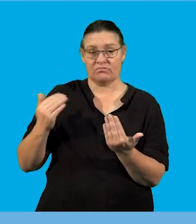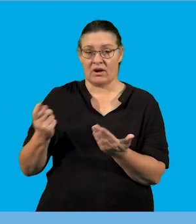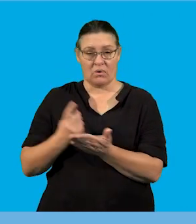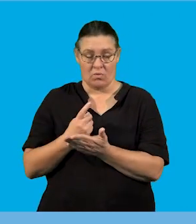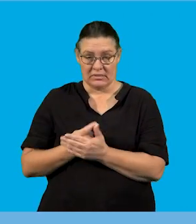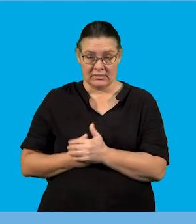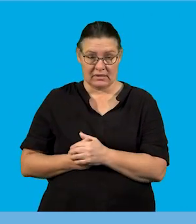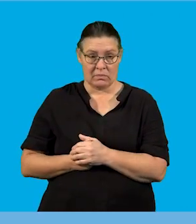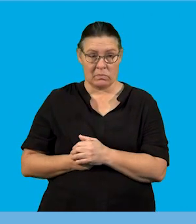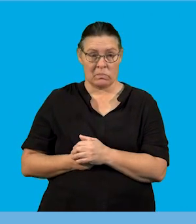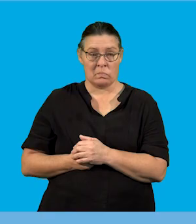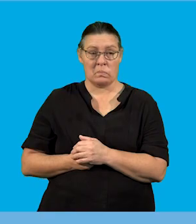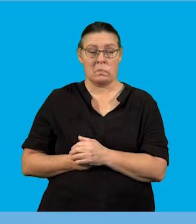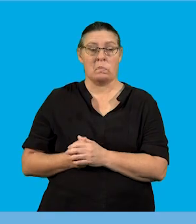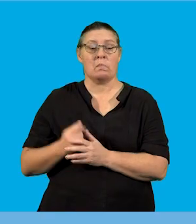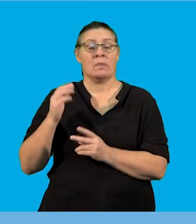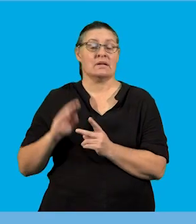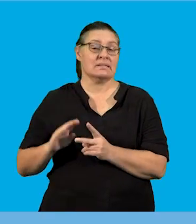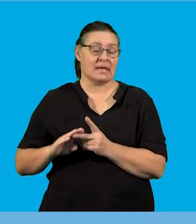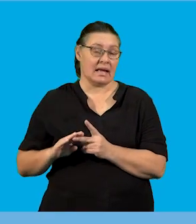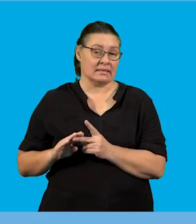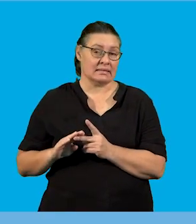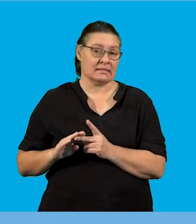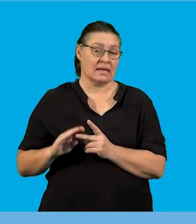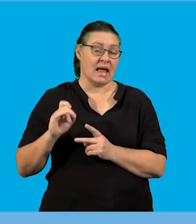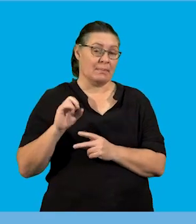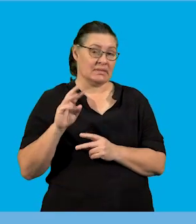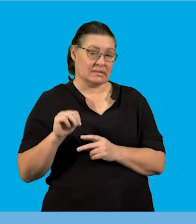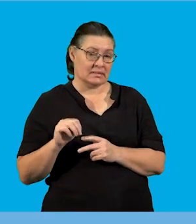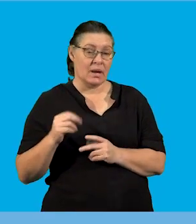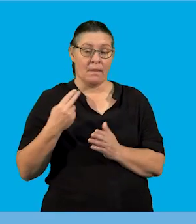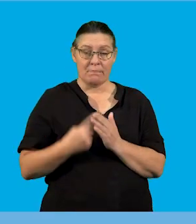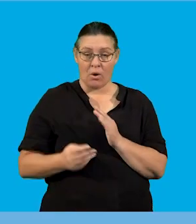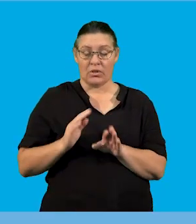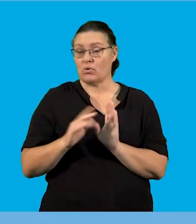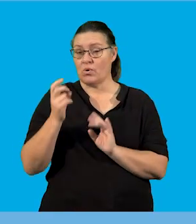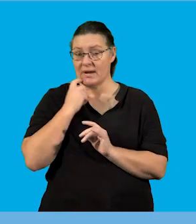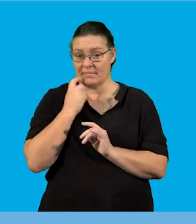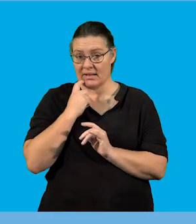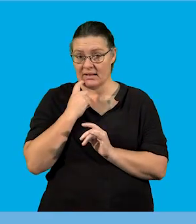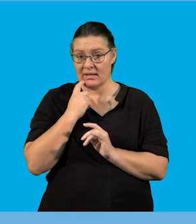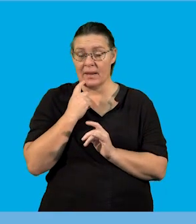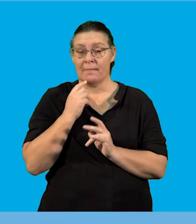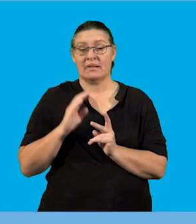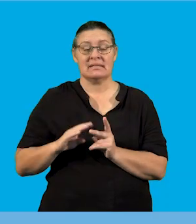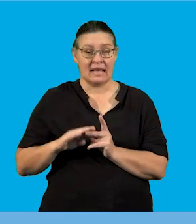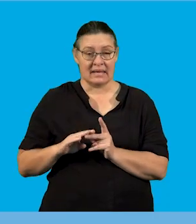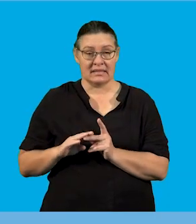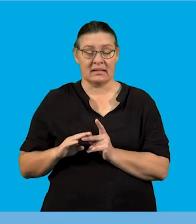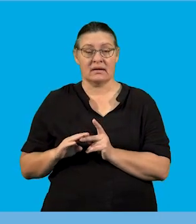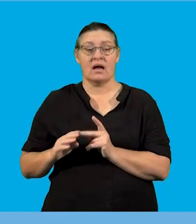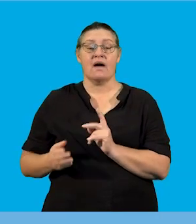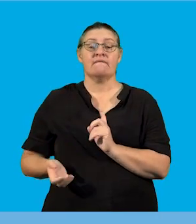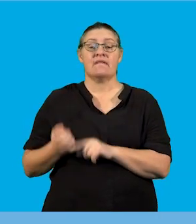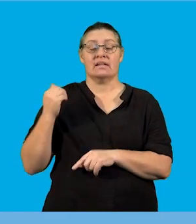right, always. And then now, the name of the second element, remember that both of them, they are nonmetals, but the name of the